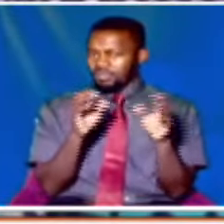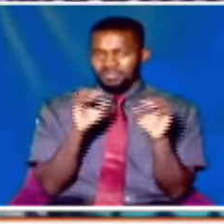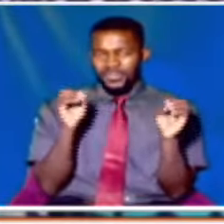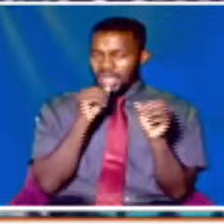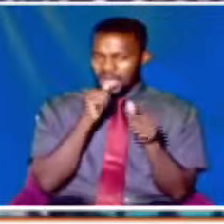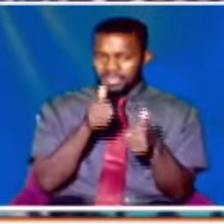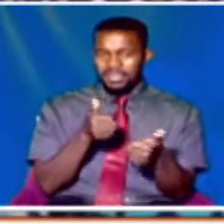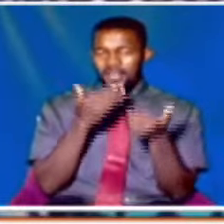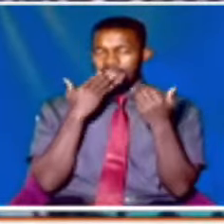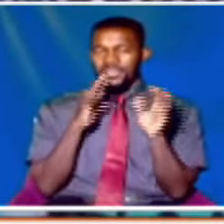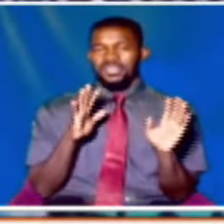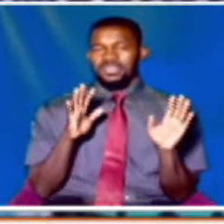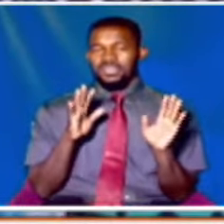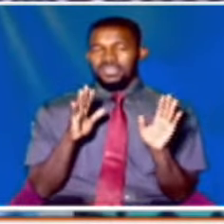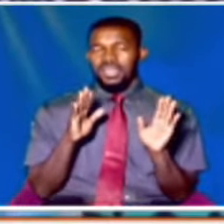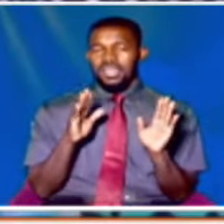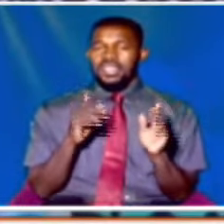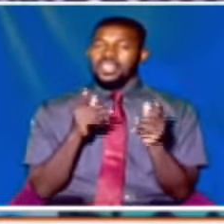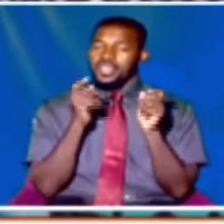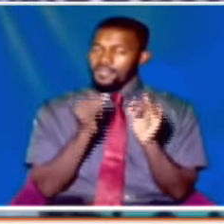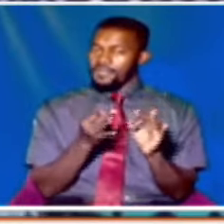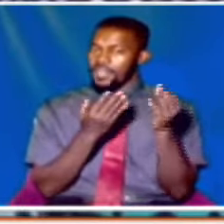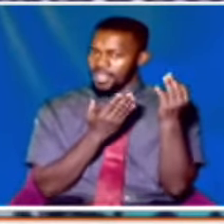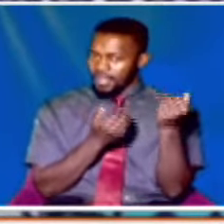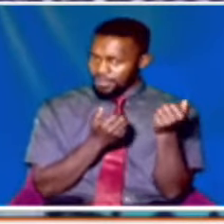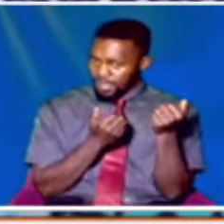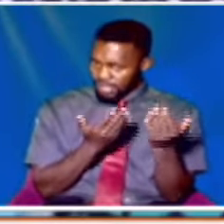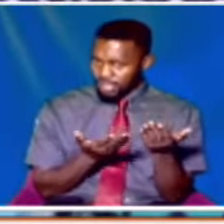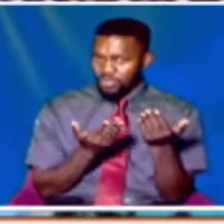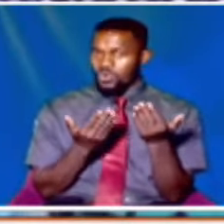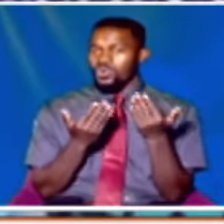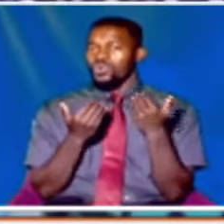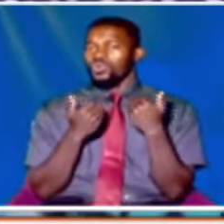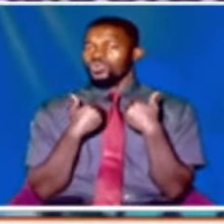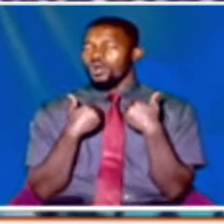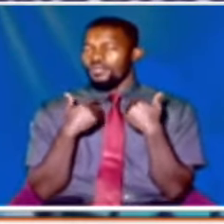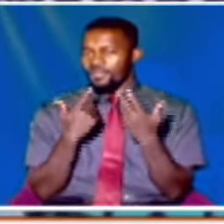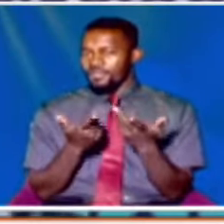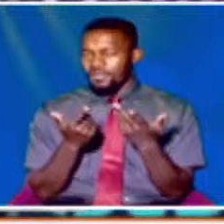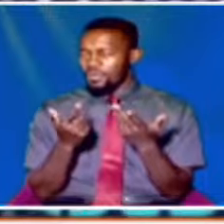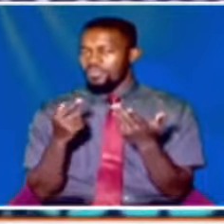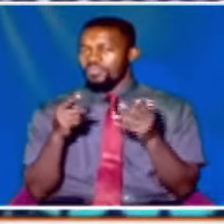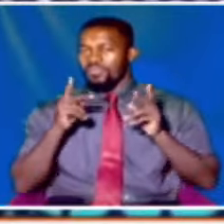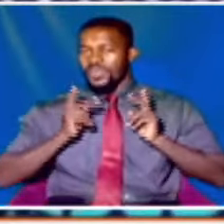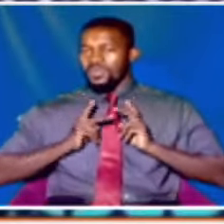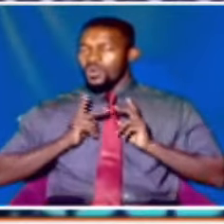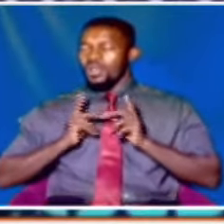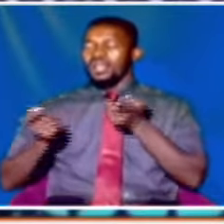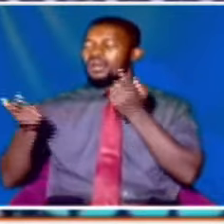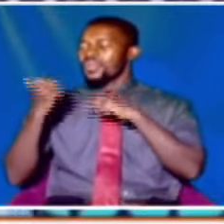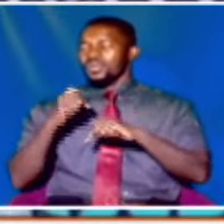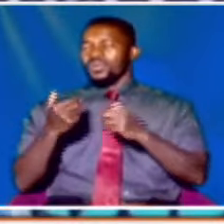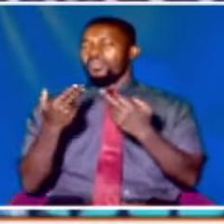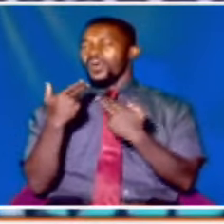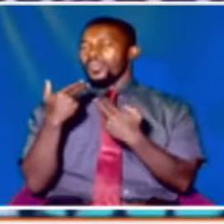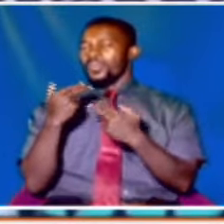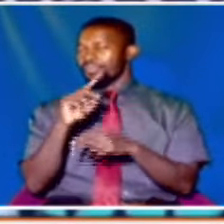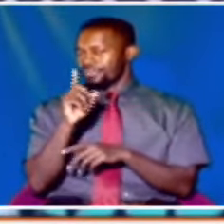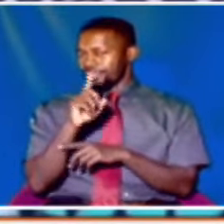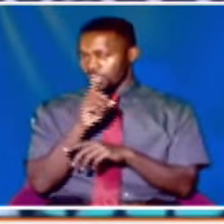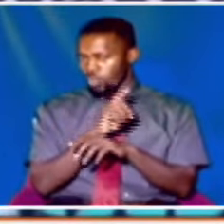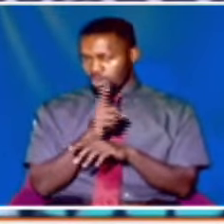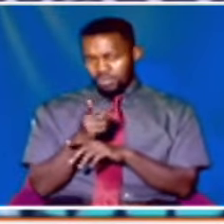to that. Whether we expect that there will be any people, any disruptors, we have just given a caution